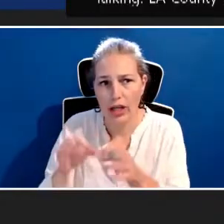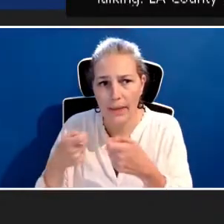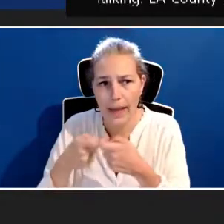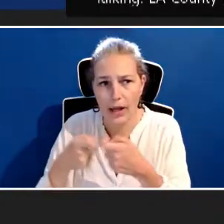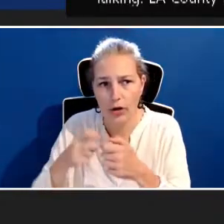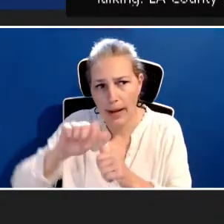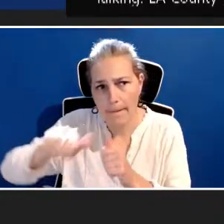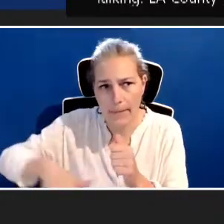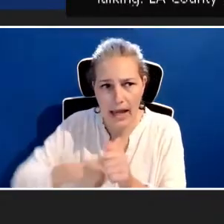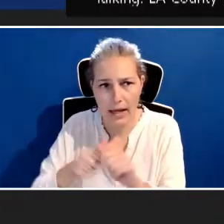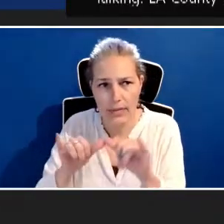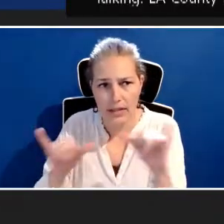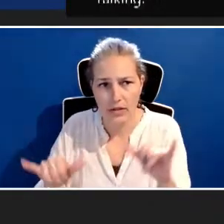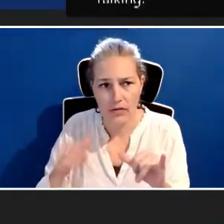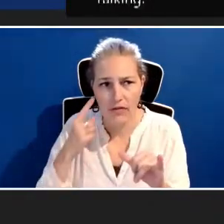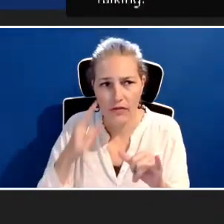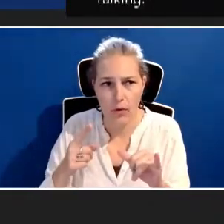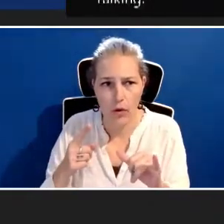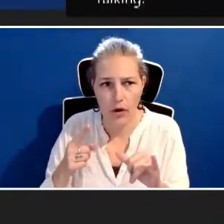homeowners?